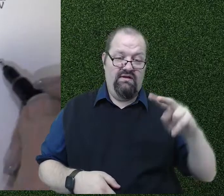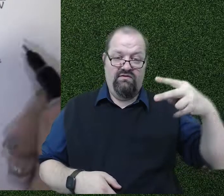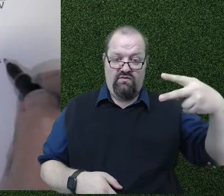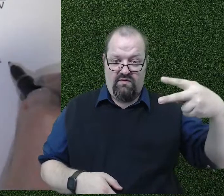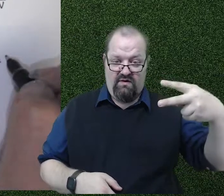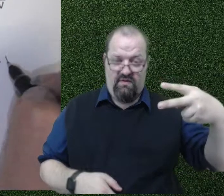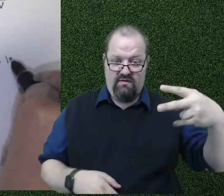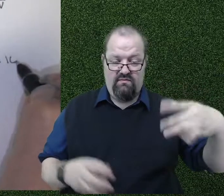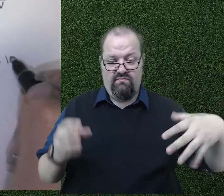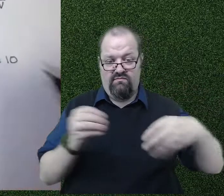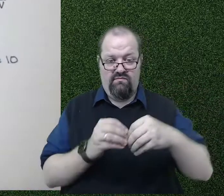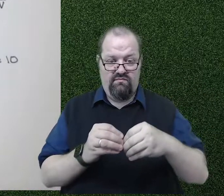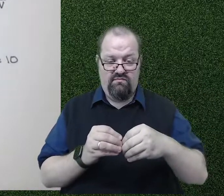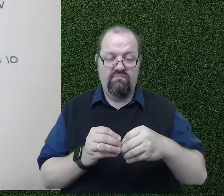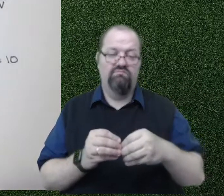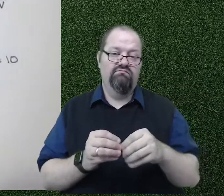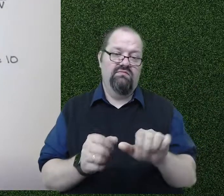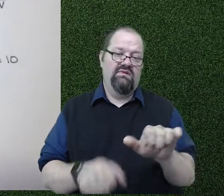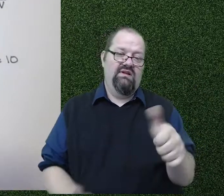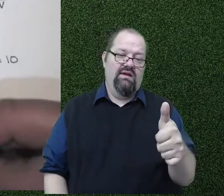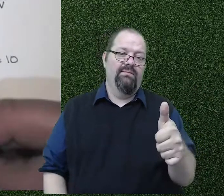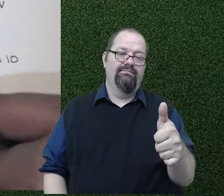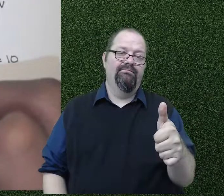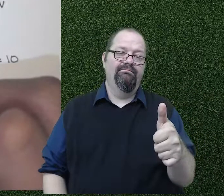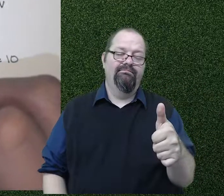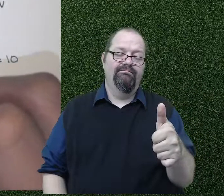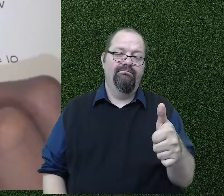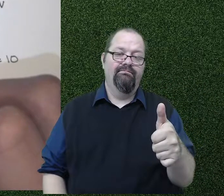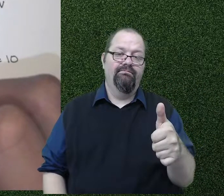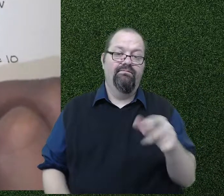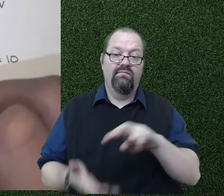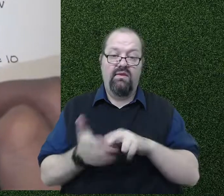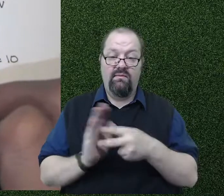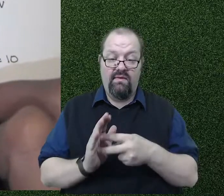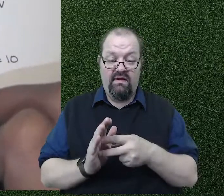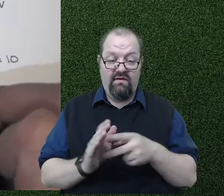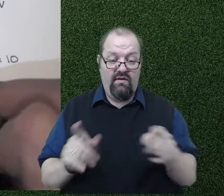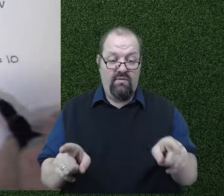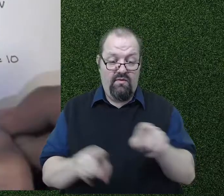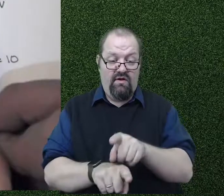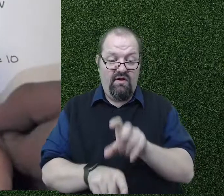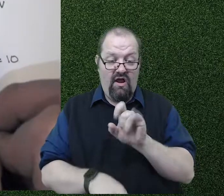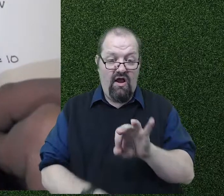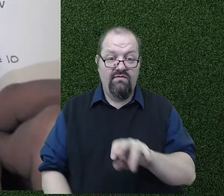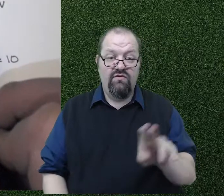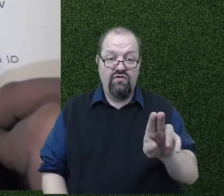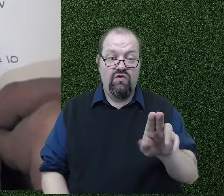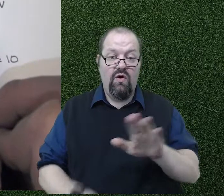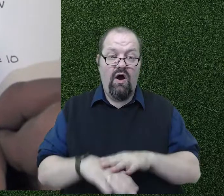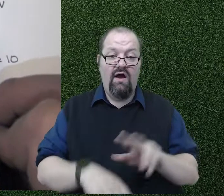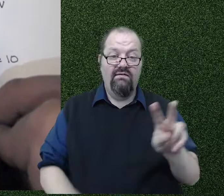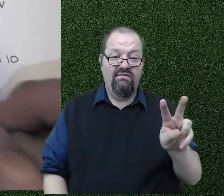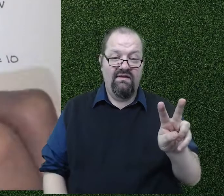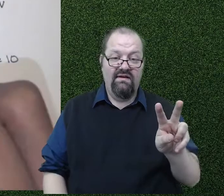going to be 1 plus 9, which is 10. So it looks like the projection of u